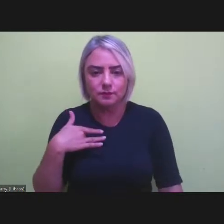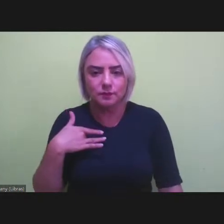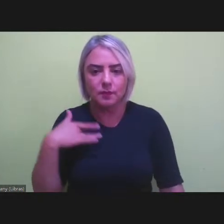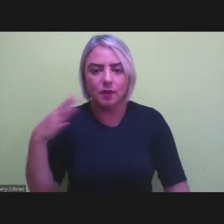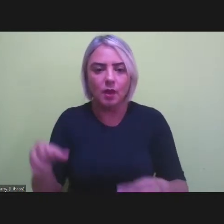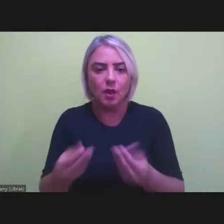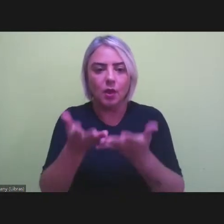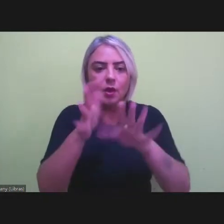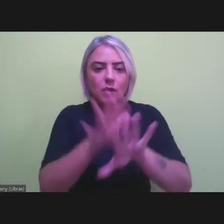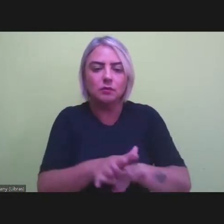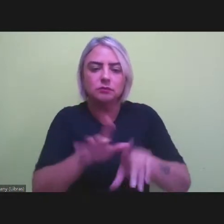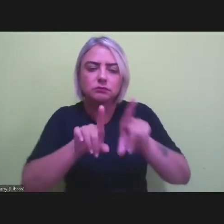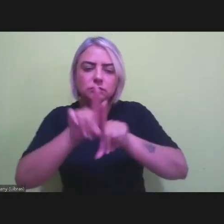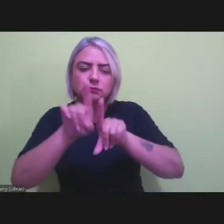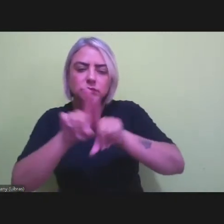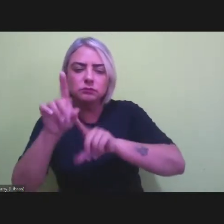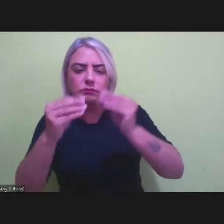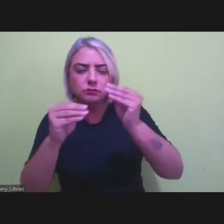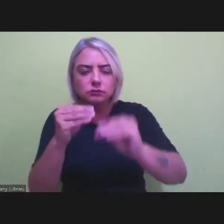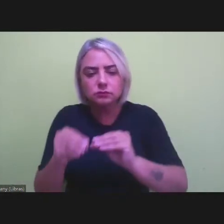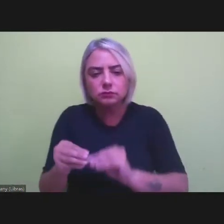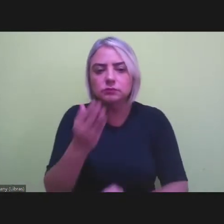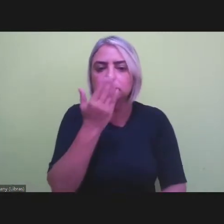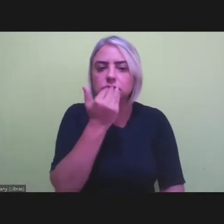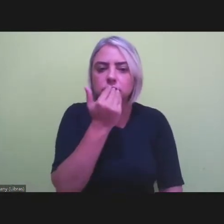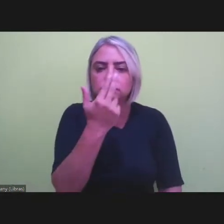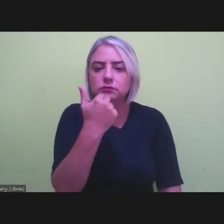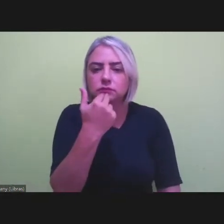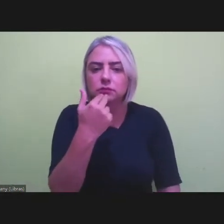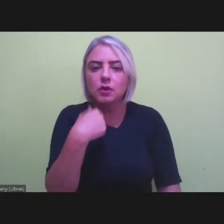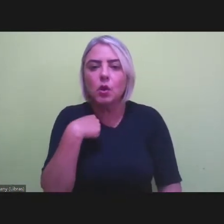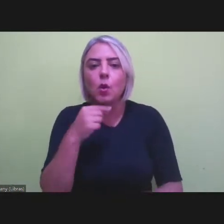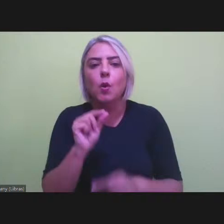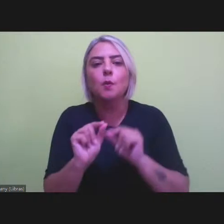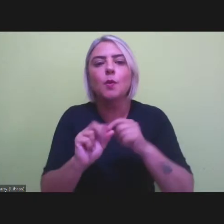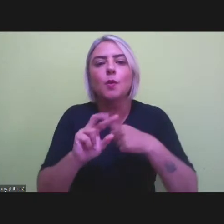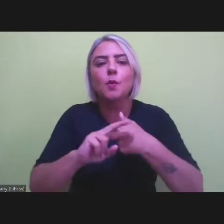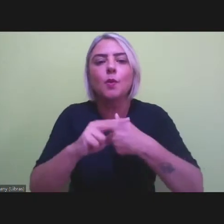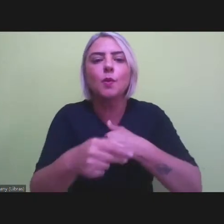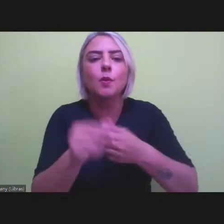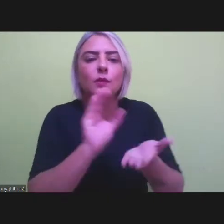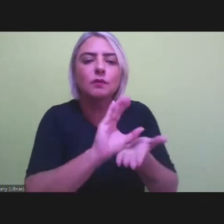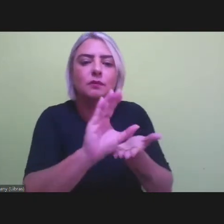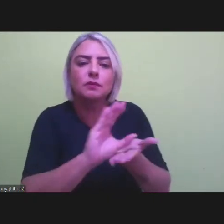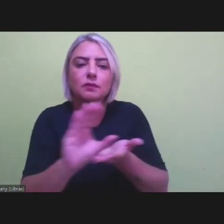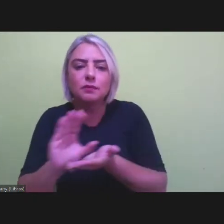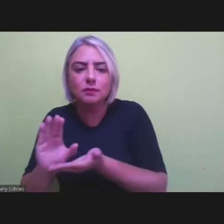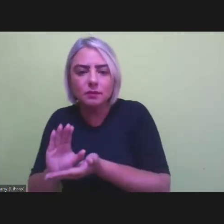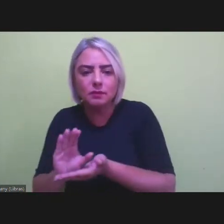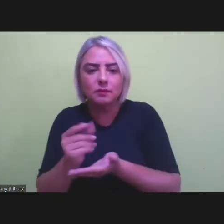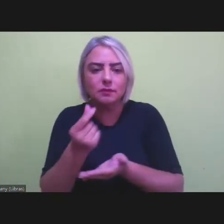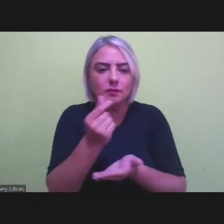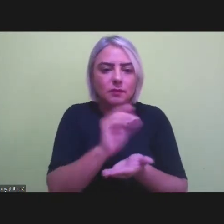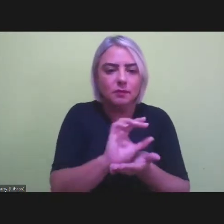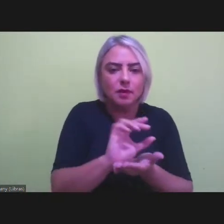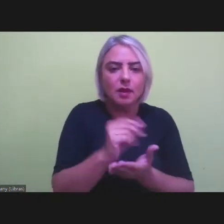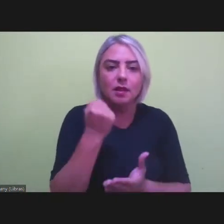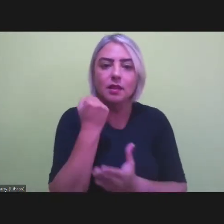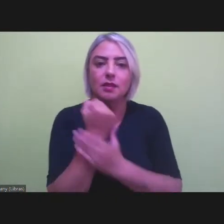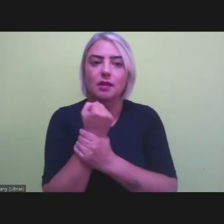health care, with the inclusion of indicators of food and nutrition as a condition for